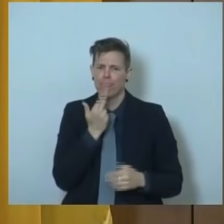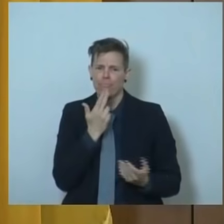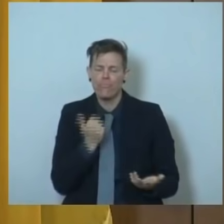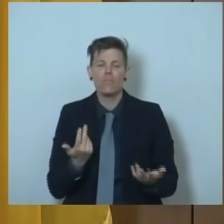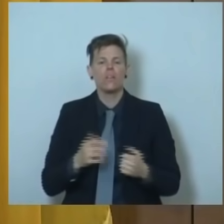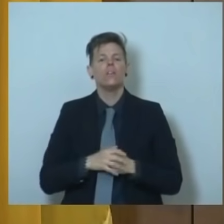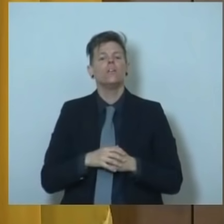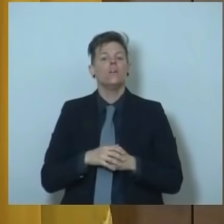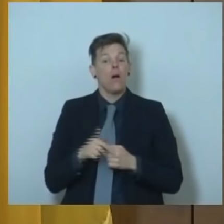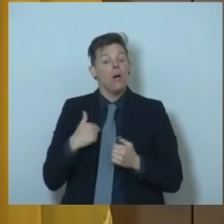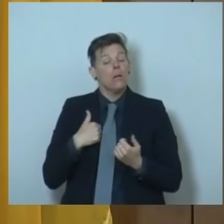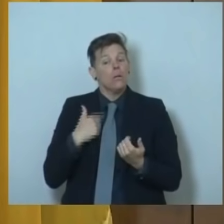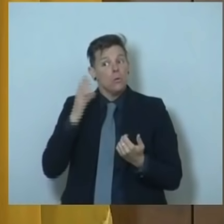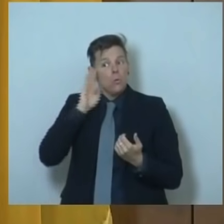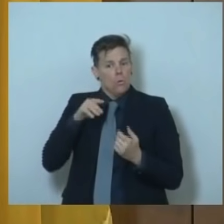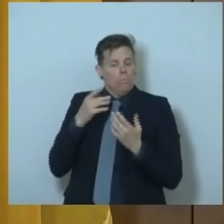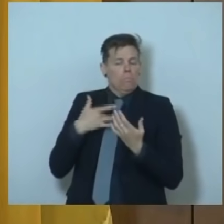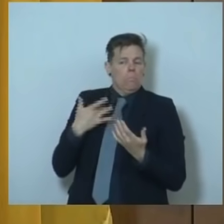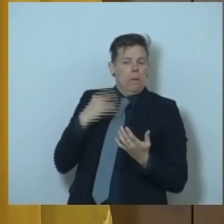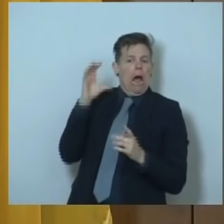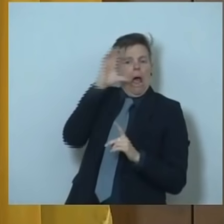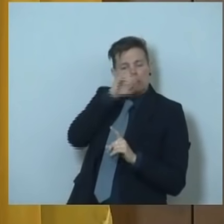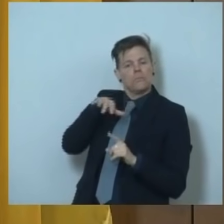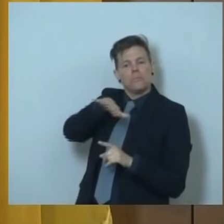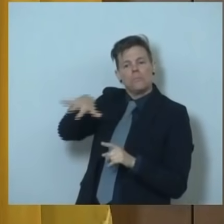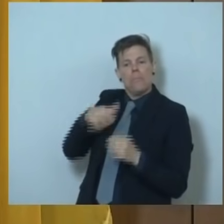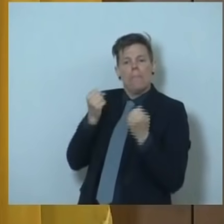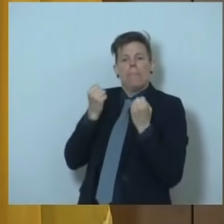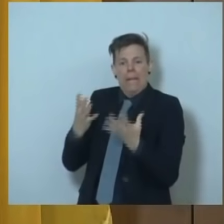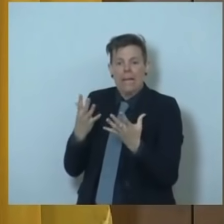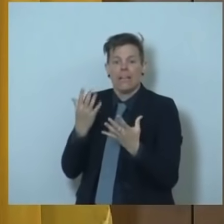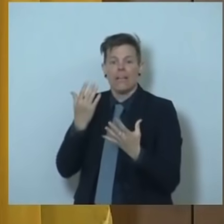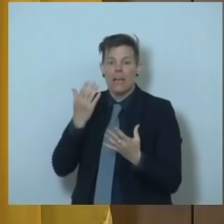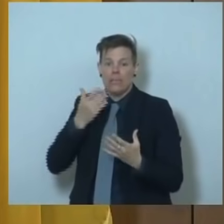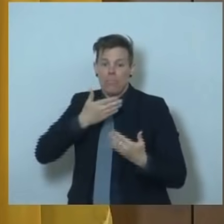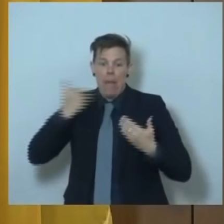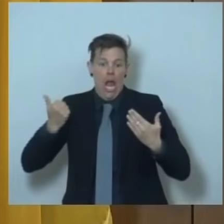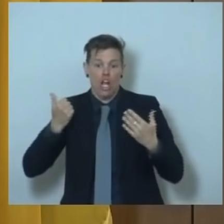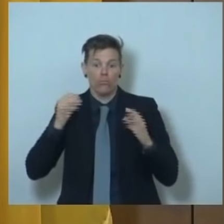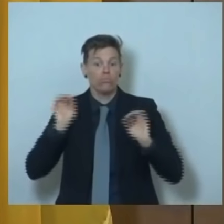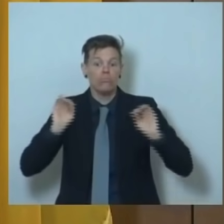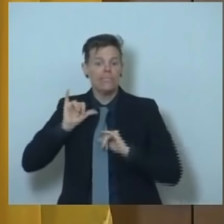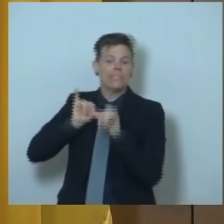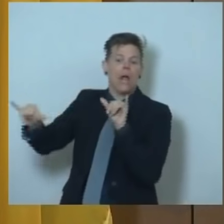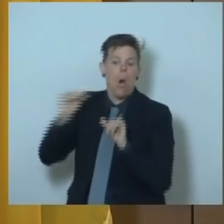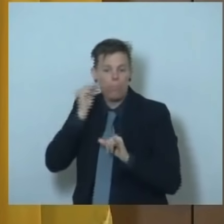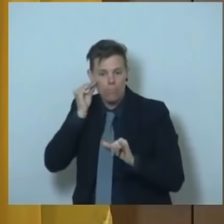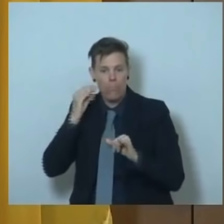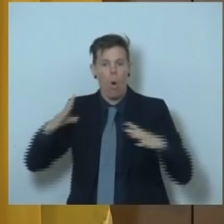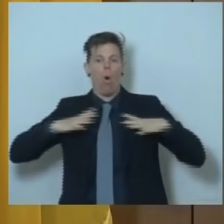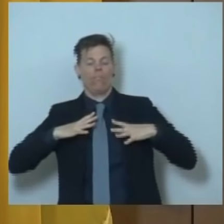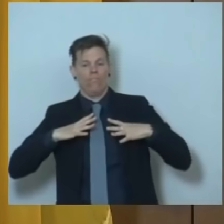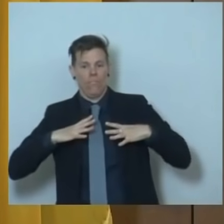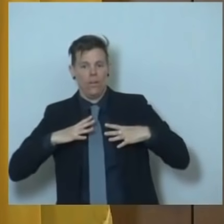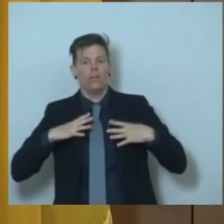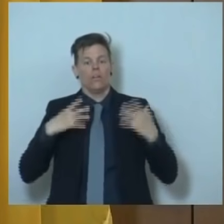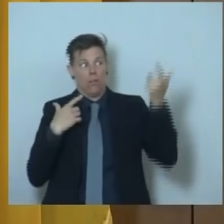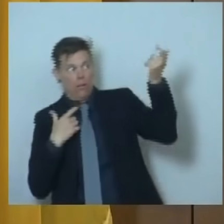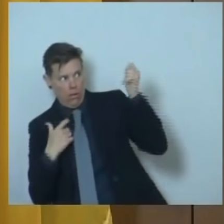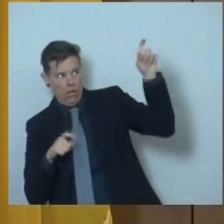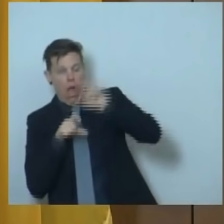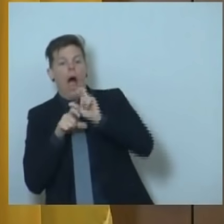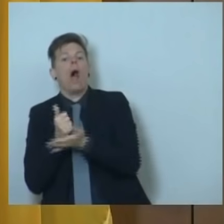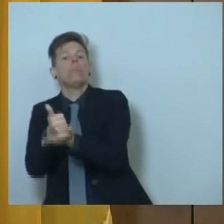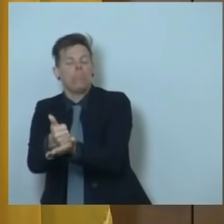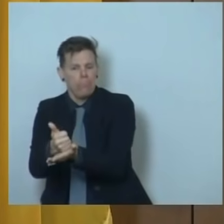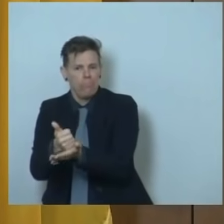likely true for a great number. I can't say whether it's the majority or not, but we'll get you the specifics